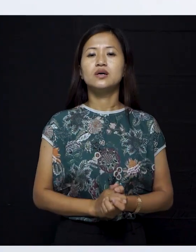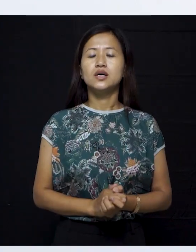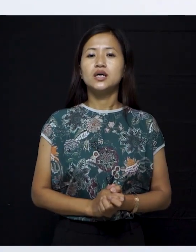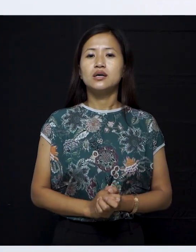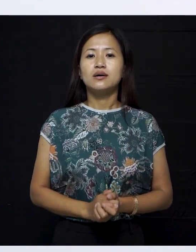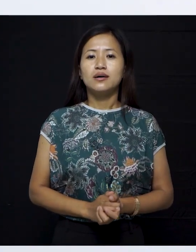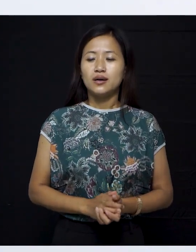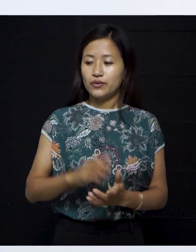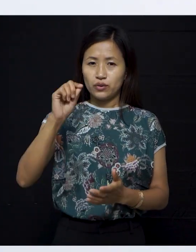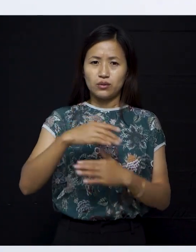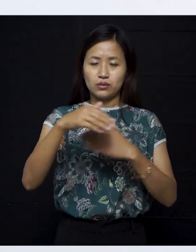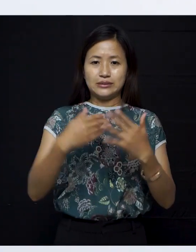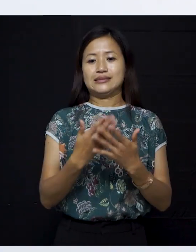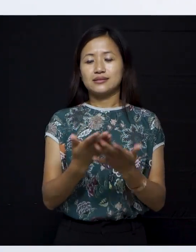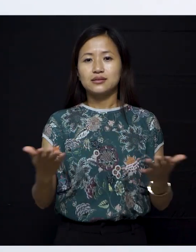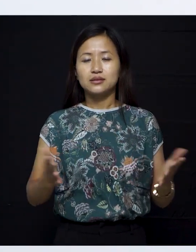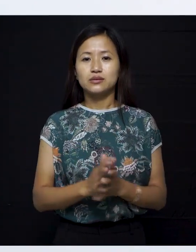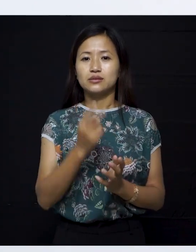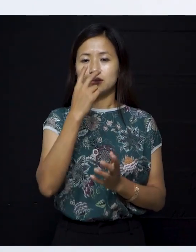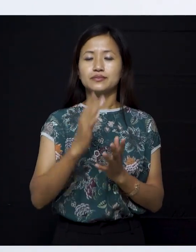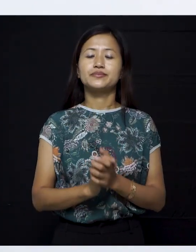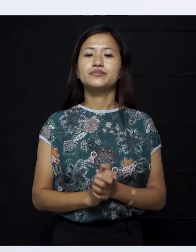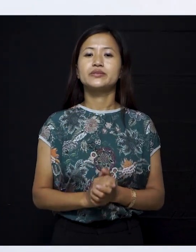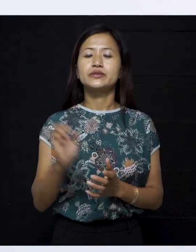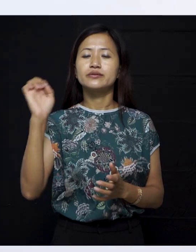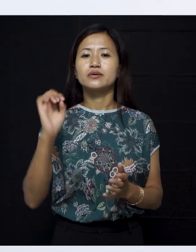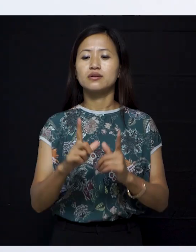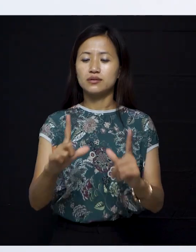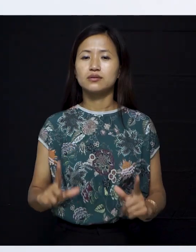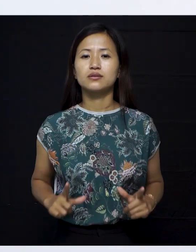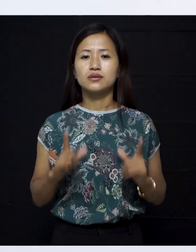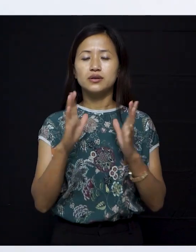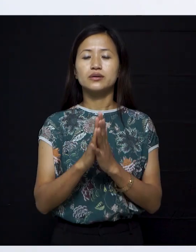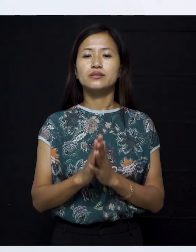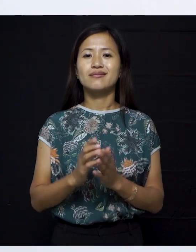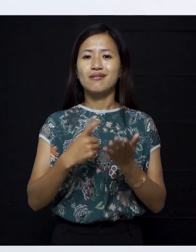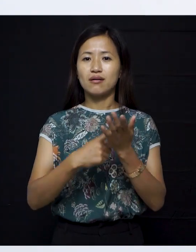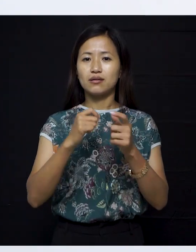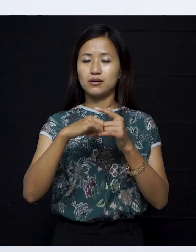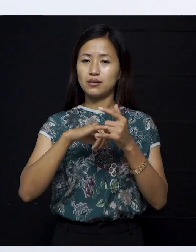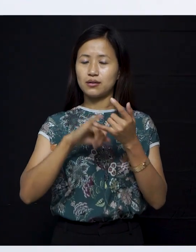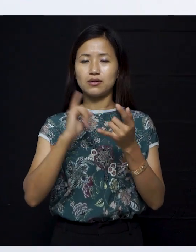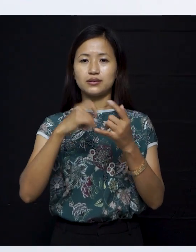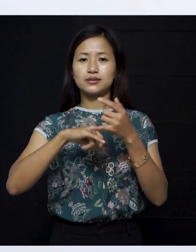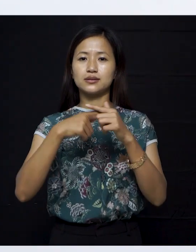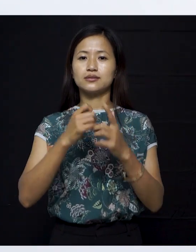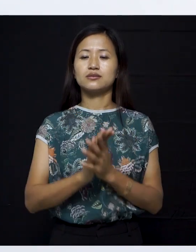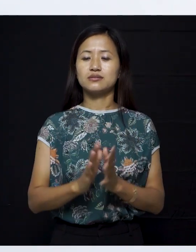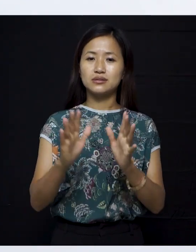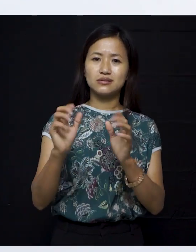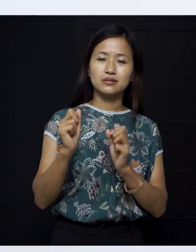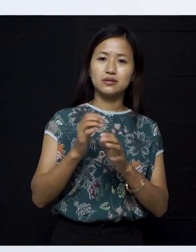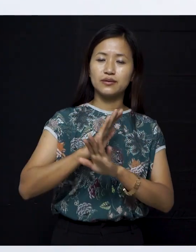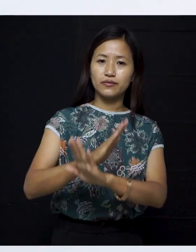so they do all these things through the sea. And even if their lives are at risk, they cannot escape this.